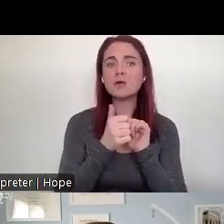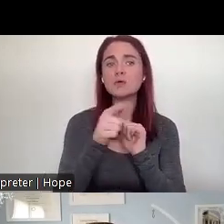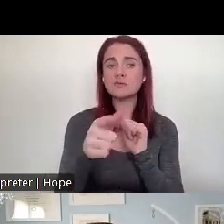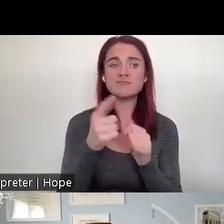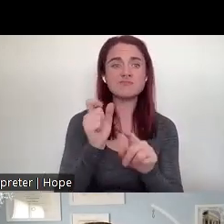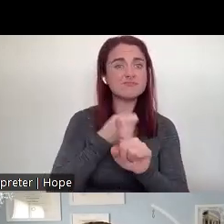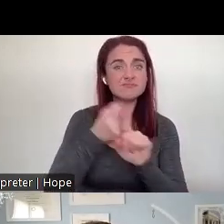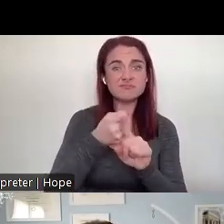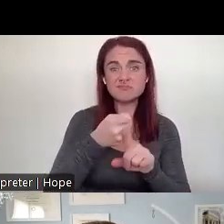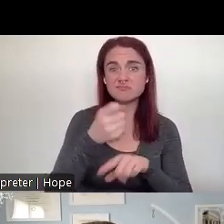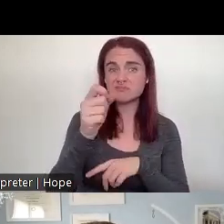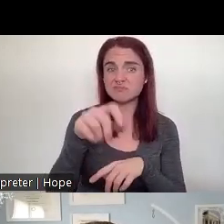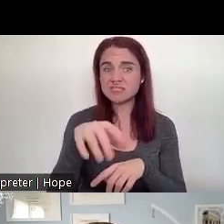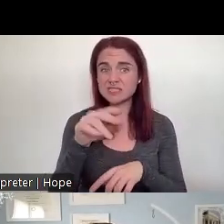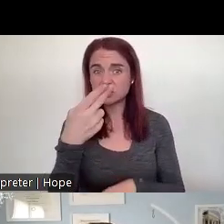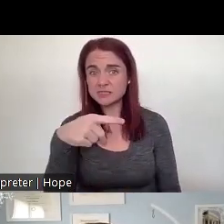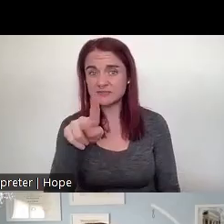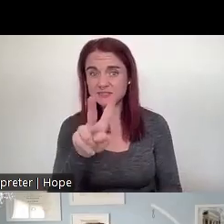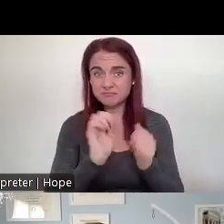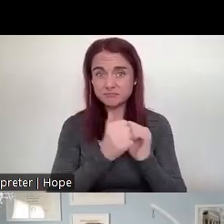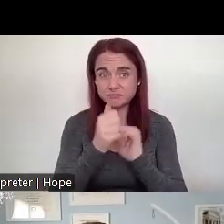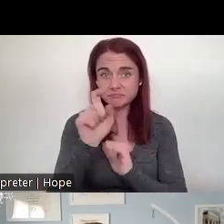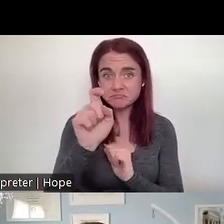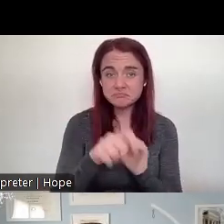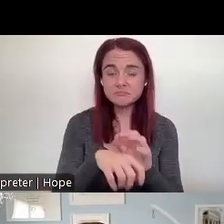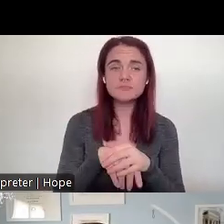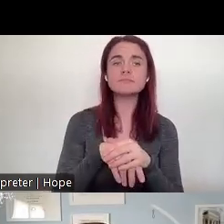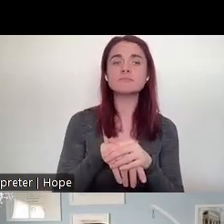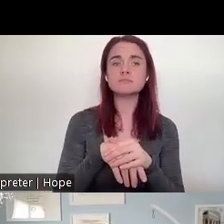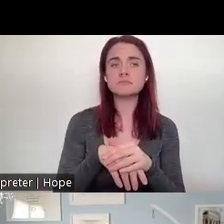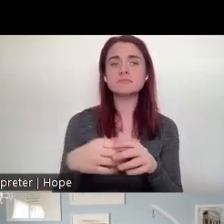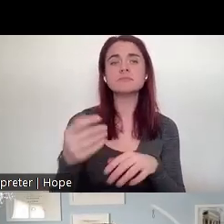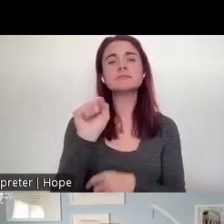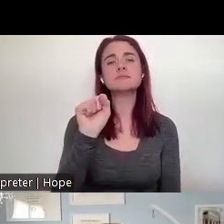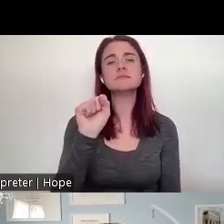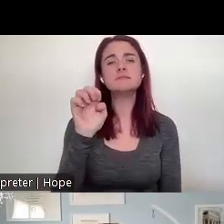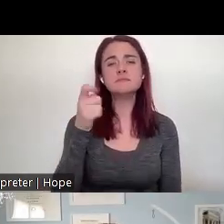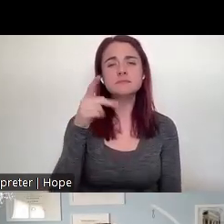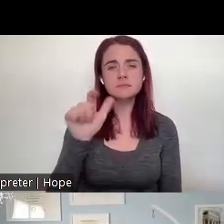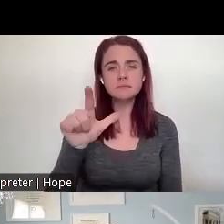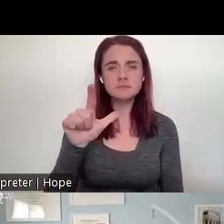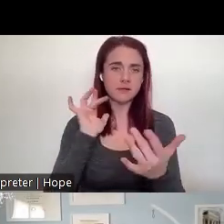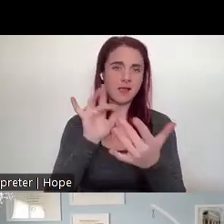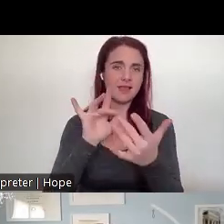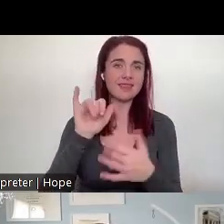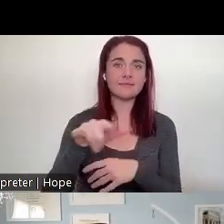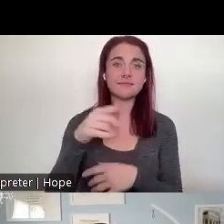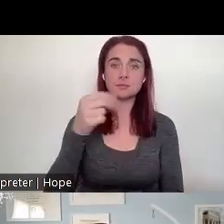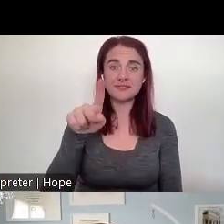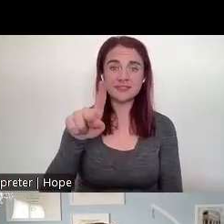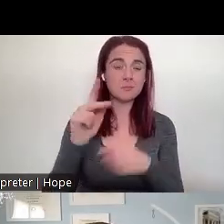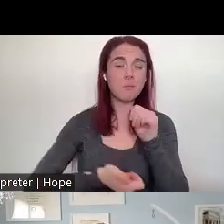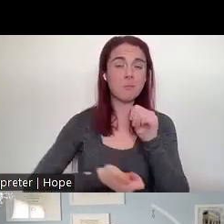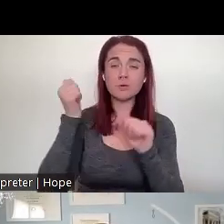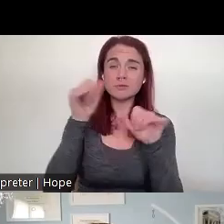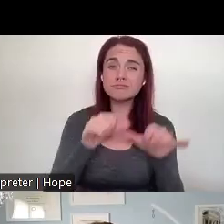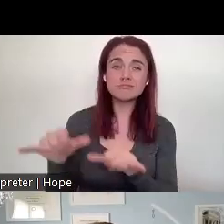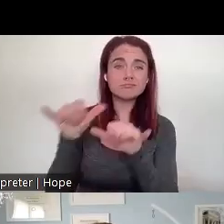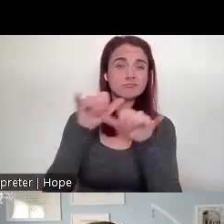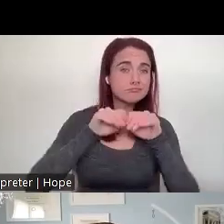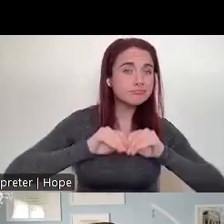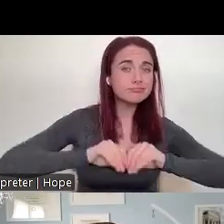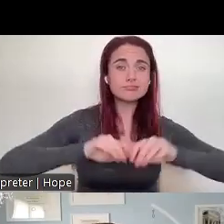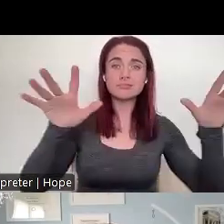with HPV in the first place? And the answer is sexual contact. HPV is the most common sexually transmitted infection,